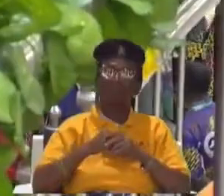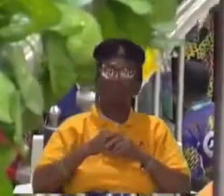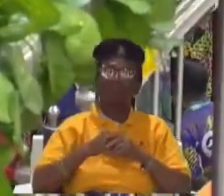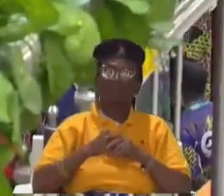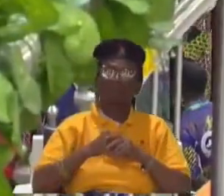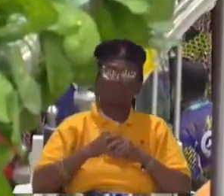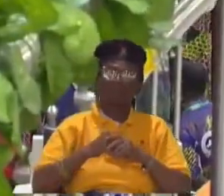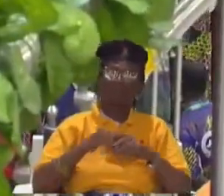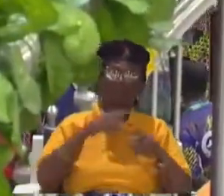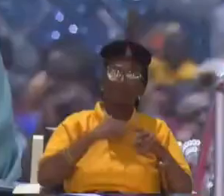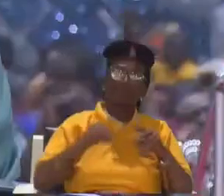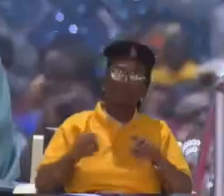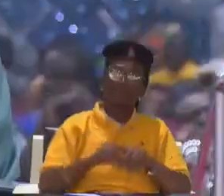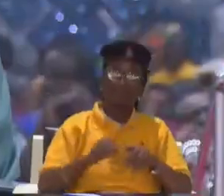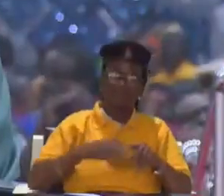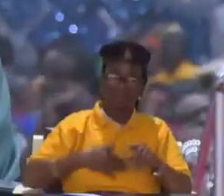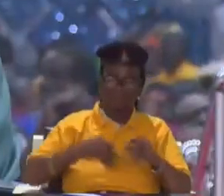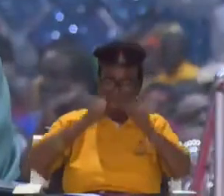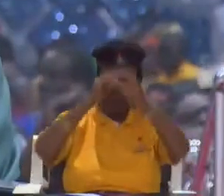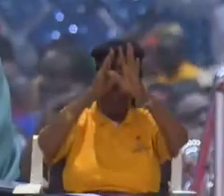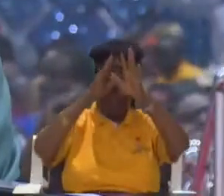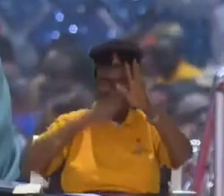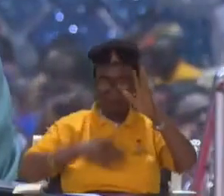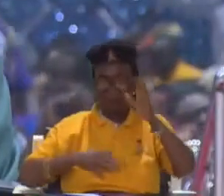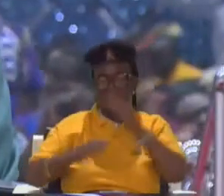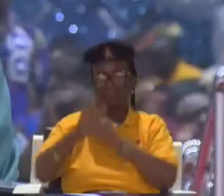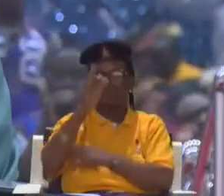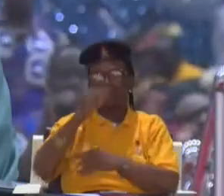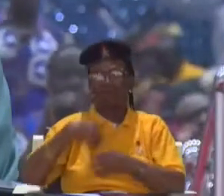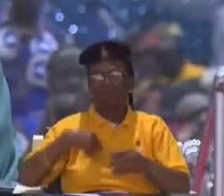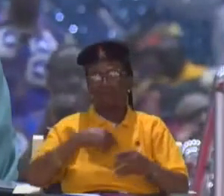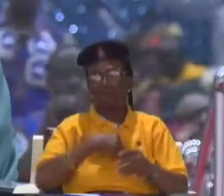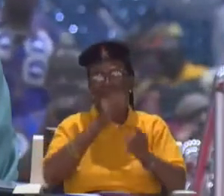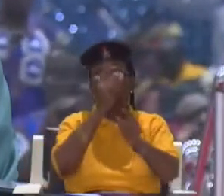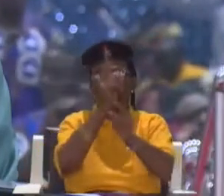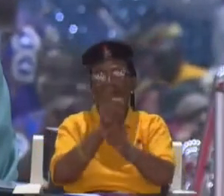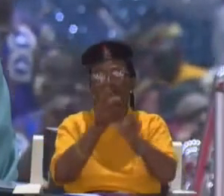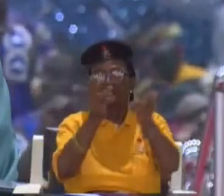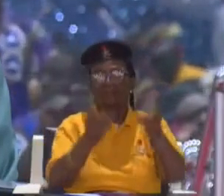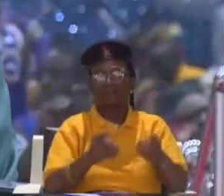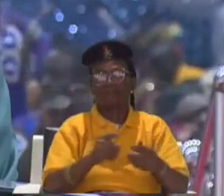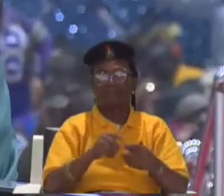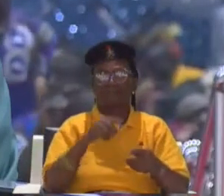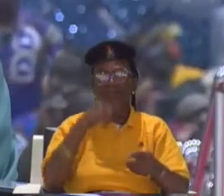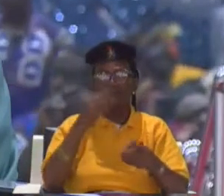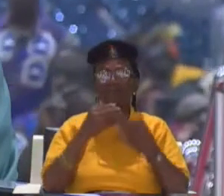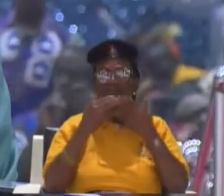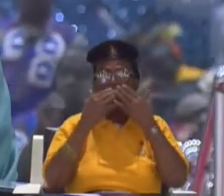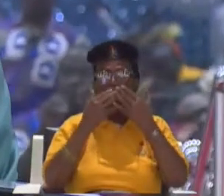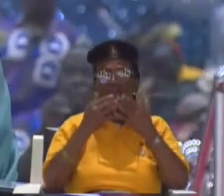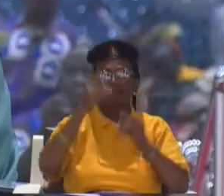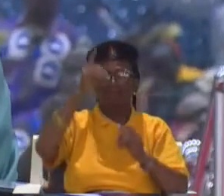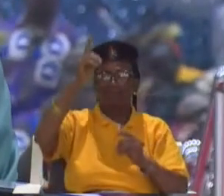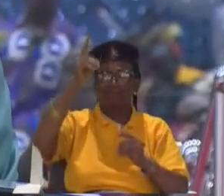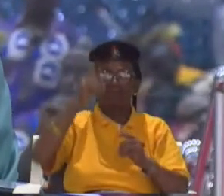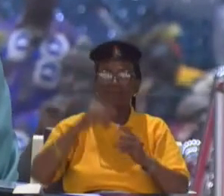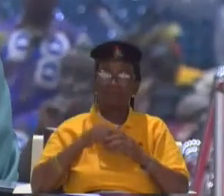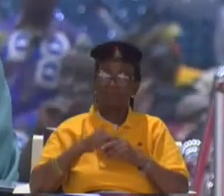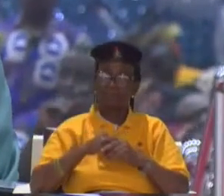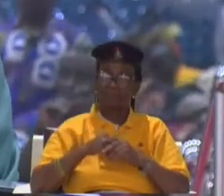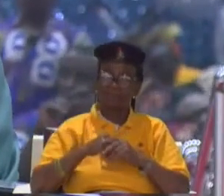And so, my Father, my God, we just want to say thank you.